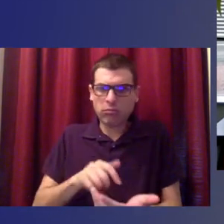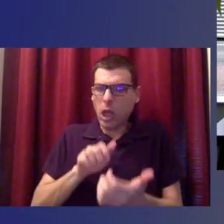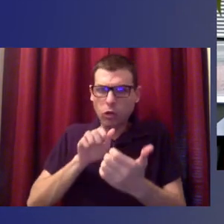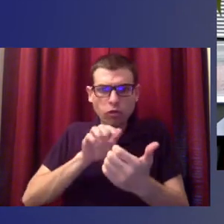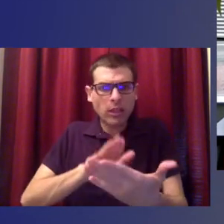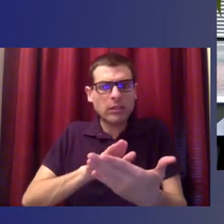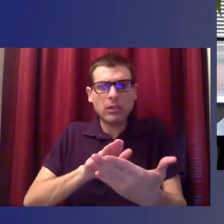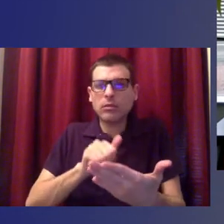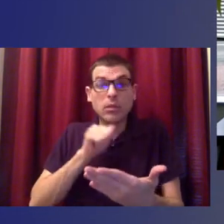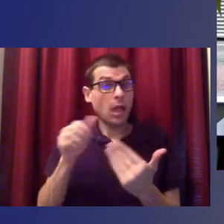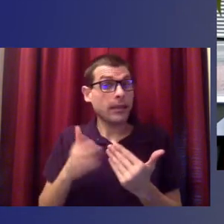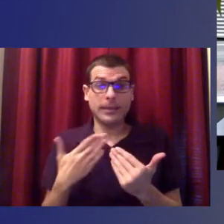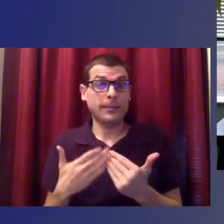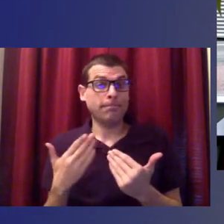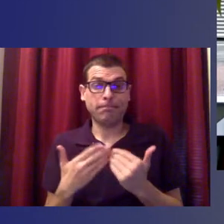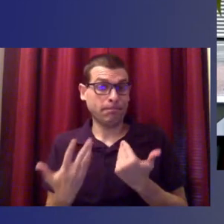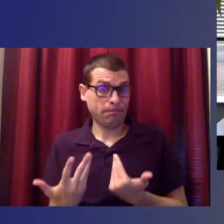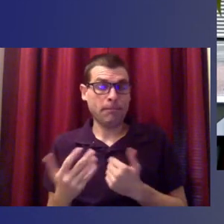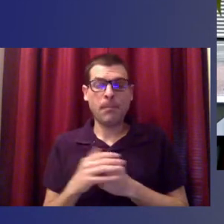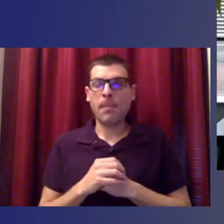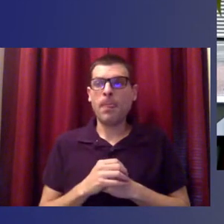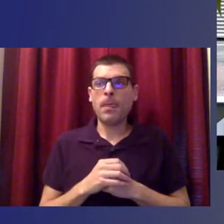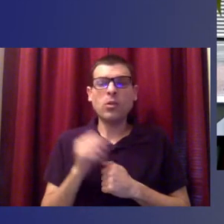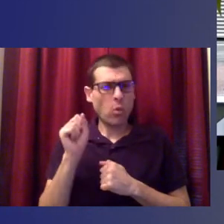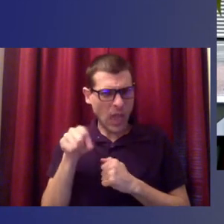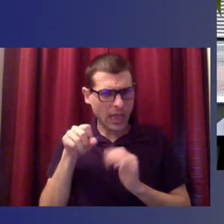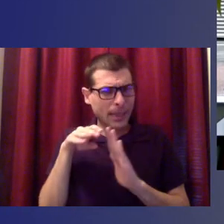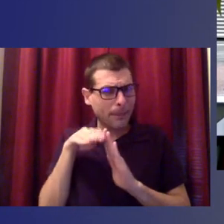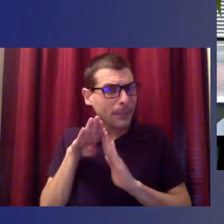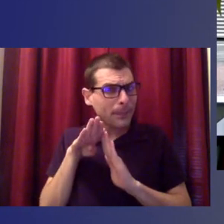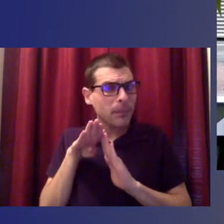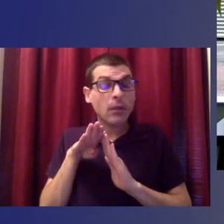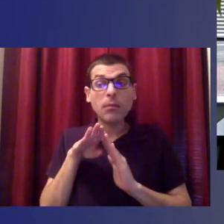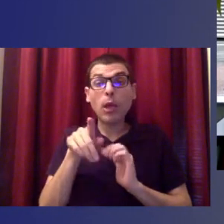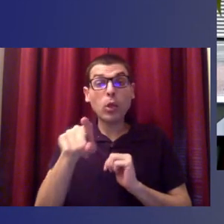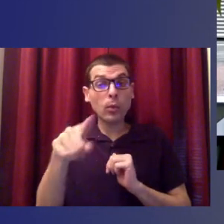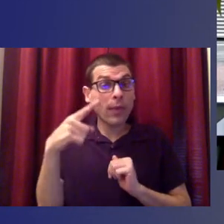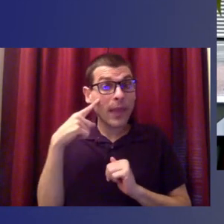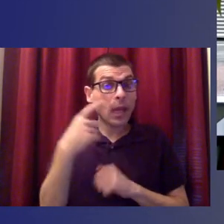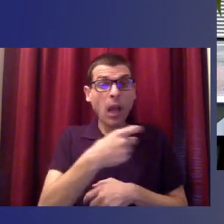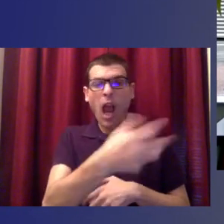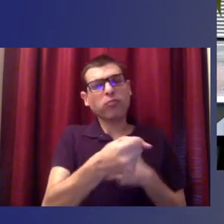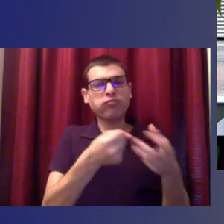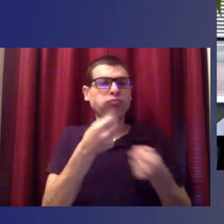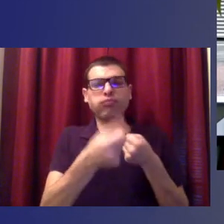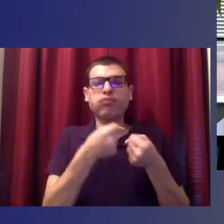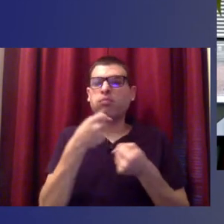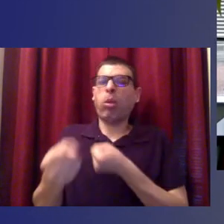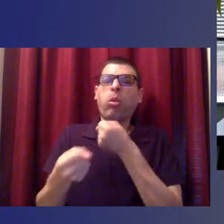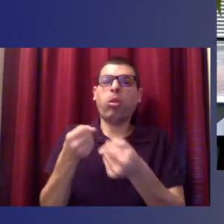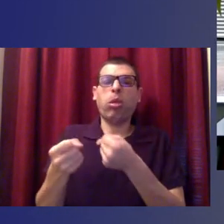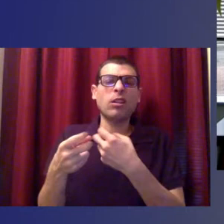fix. But putting people in jail is not going to solve the problem.